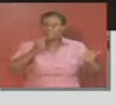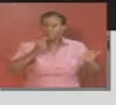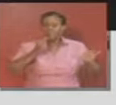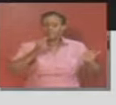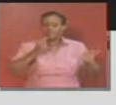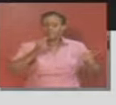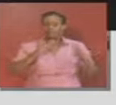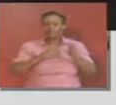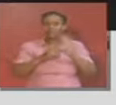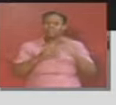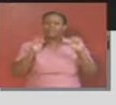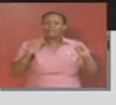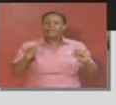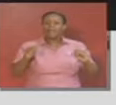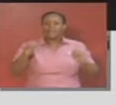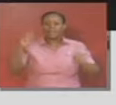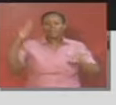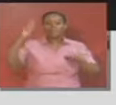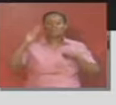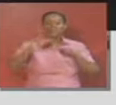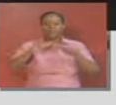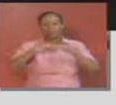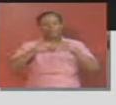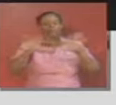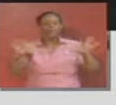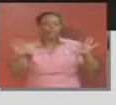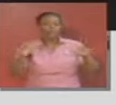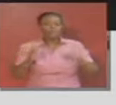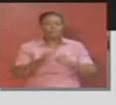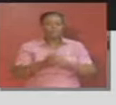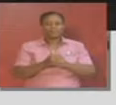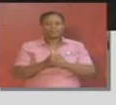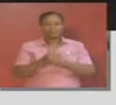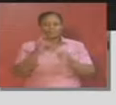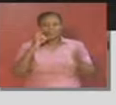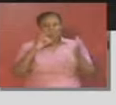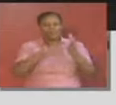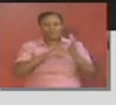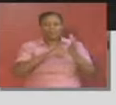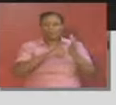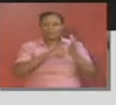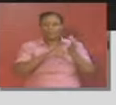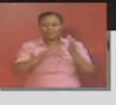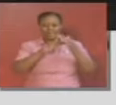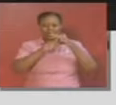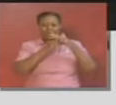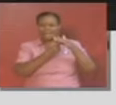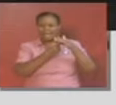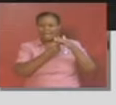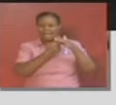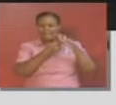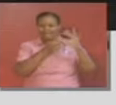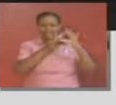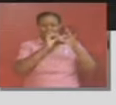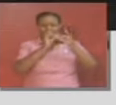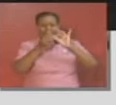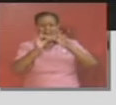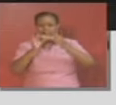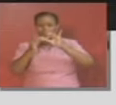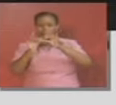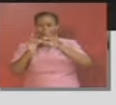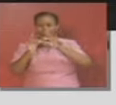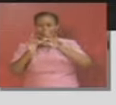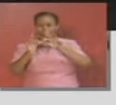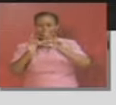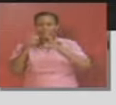these individuals setting off their own chains of similar size. So although the quarantine restrictions